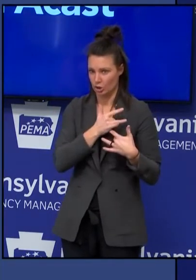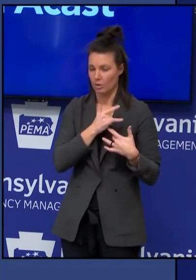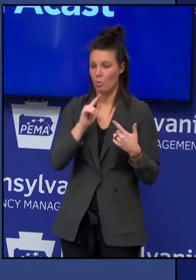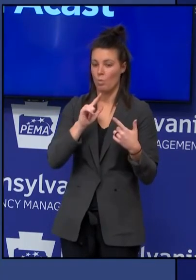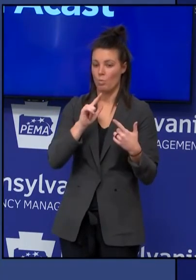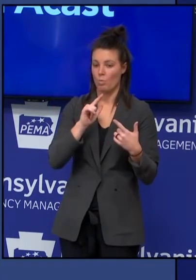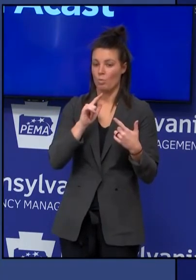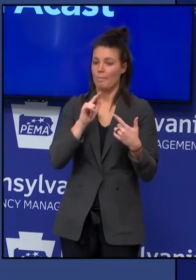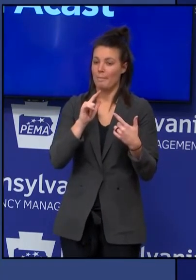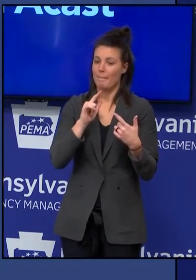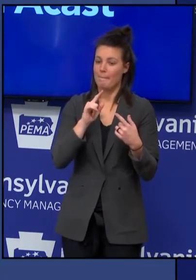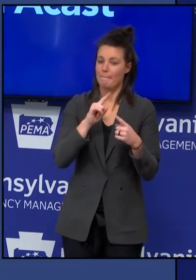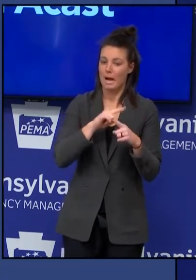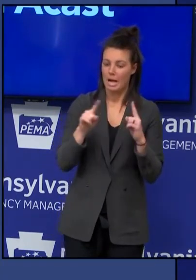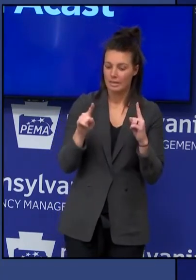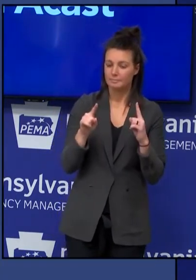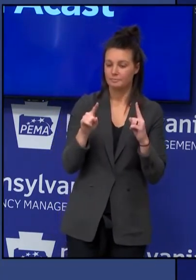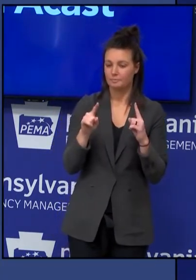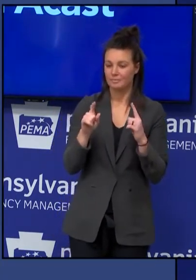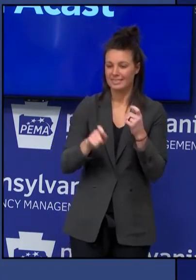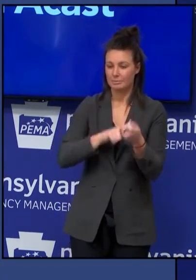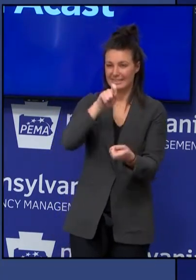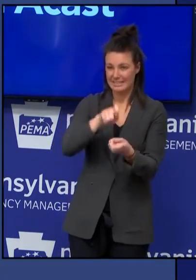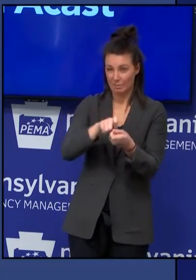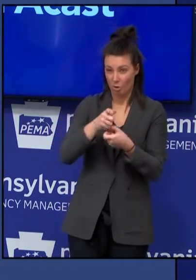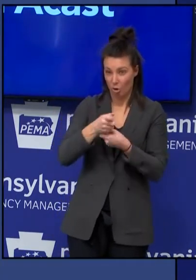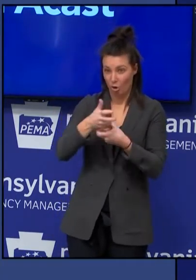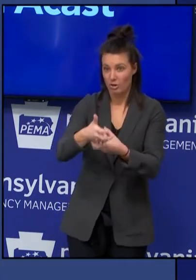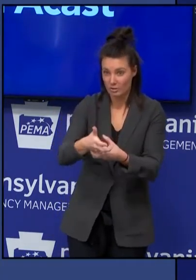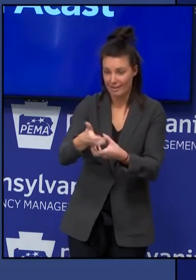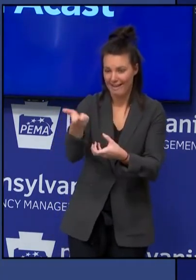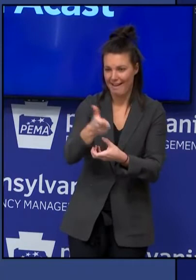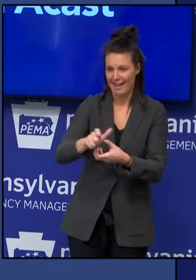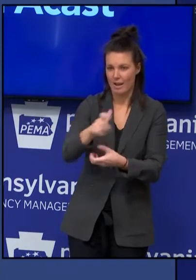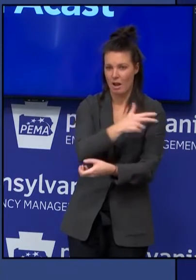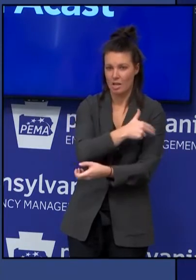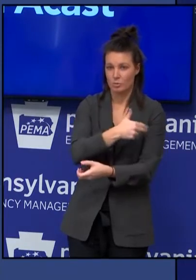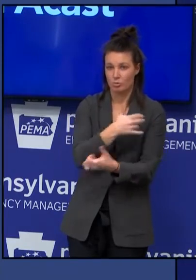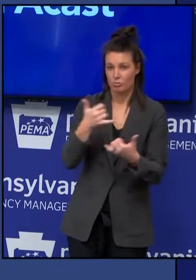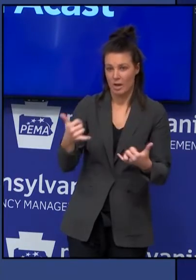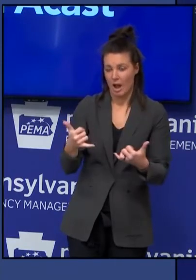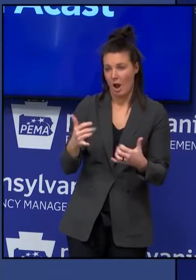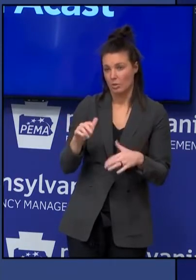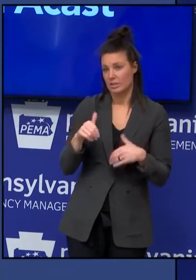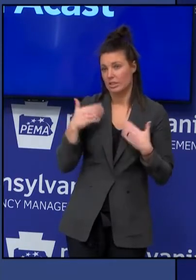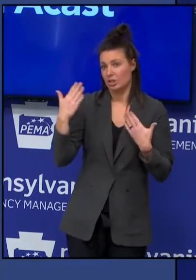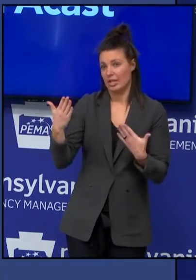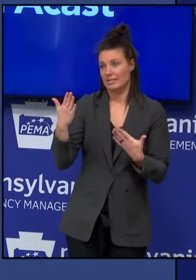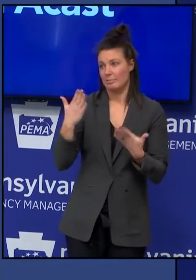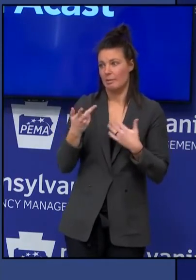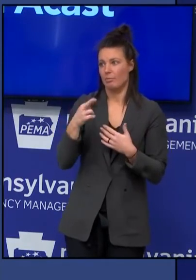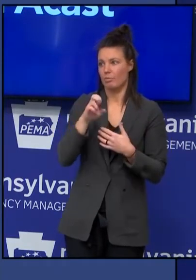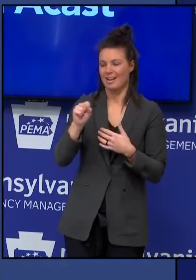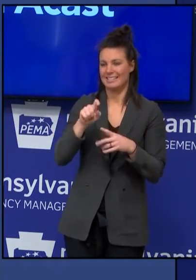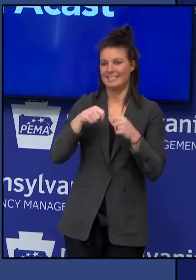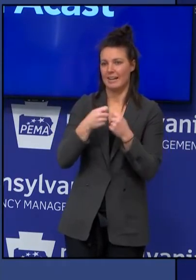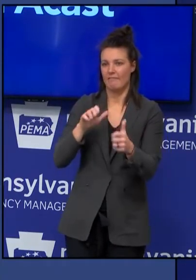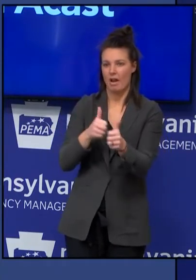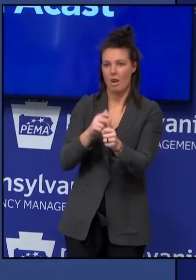also, for the specific causation of any hospital right now, I would suggest that our press team follow up with